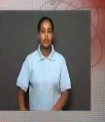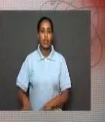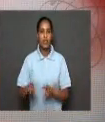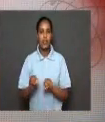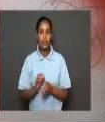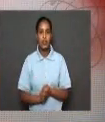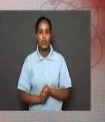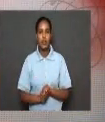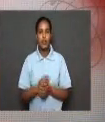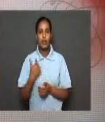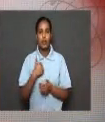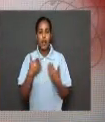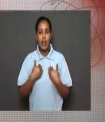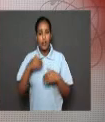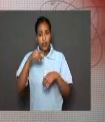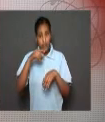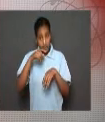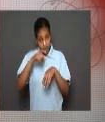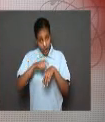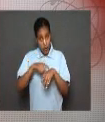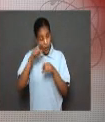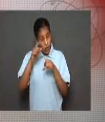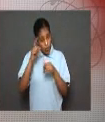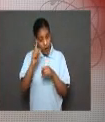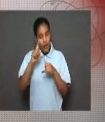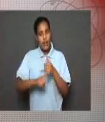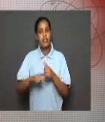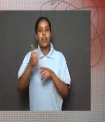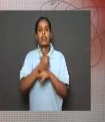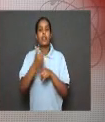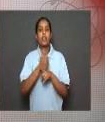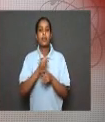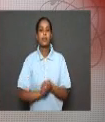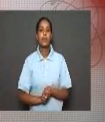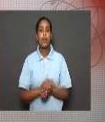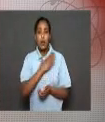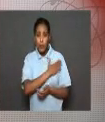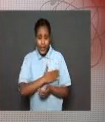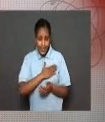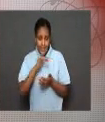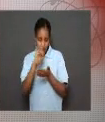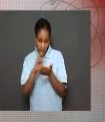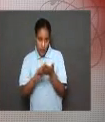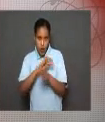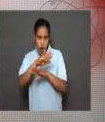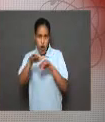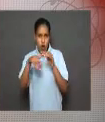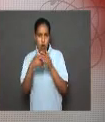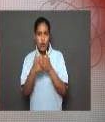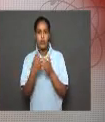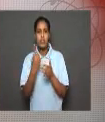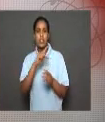Students, we have time for one last activity. Please list all of the